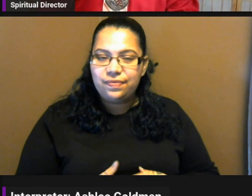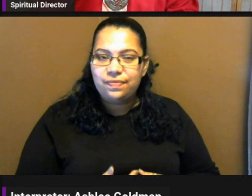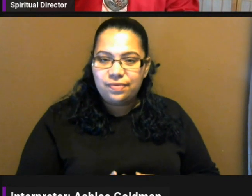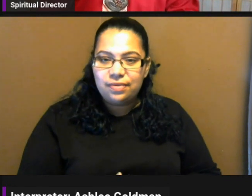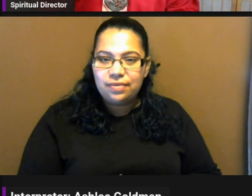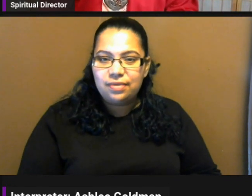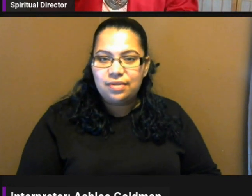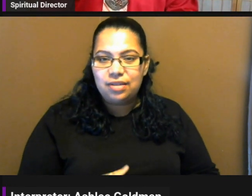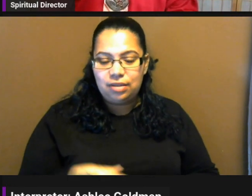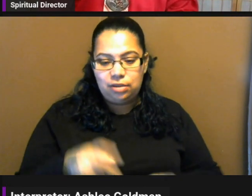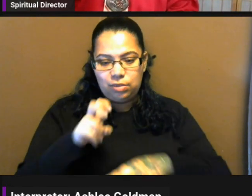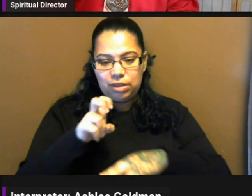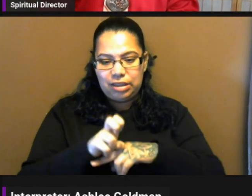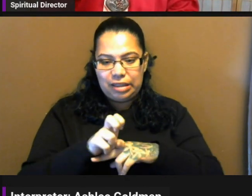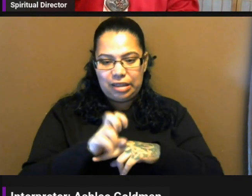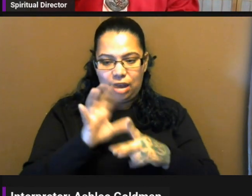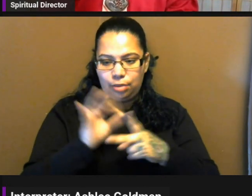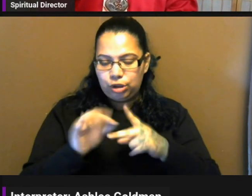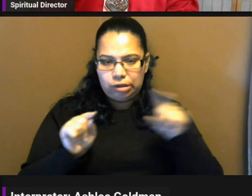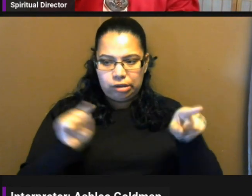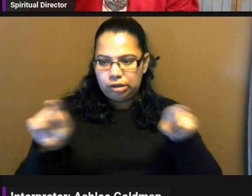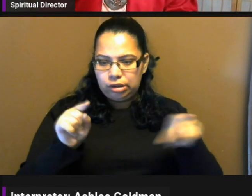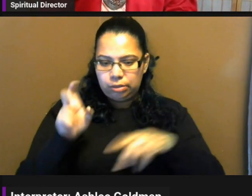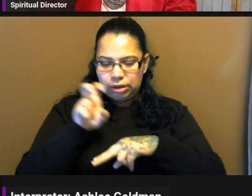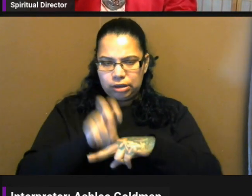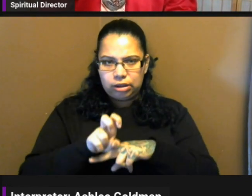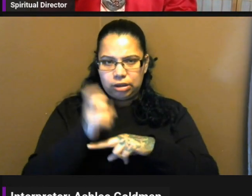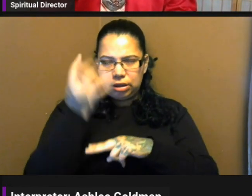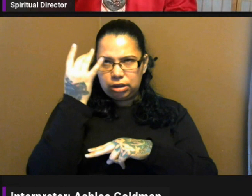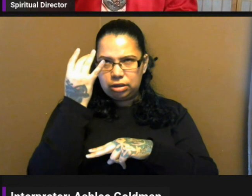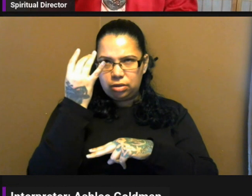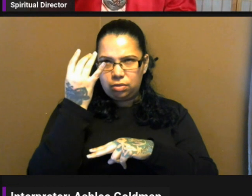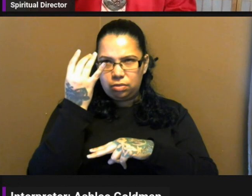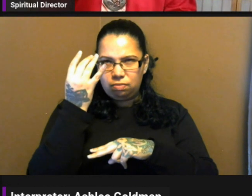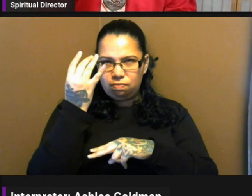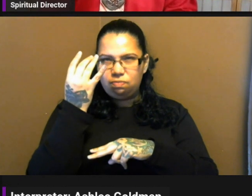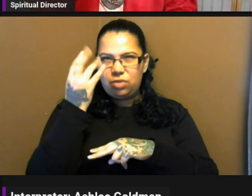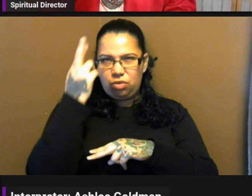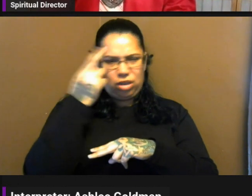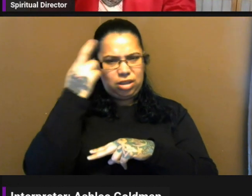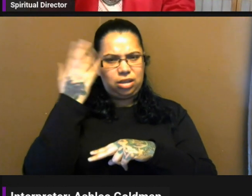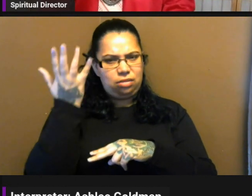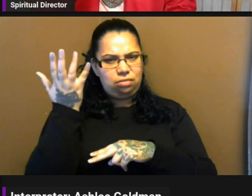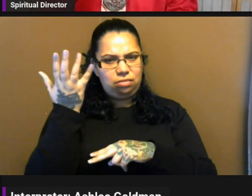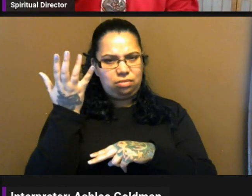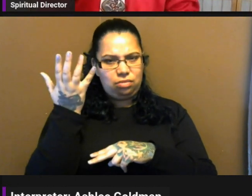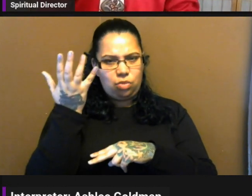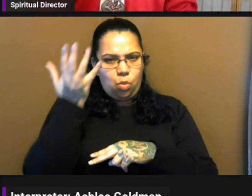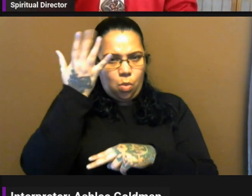Then we sit at the crossroads and we ask, well, what is my why? What is your